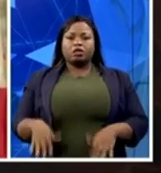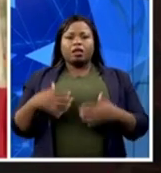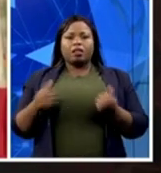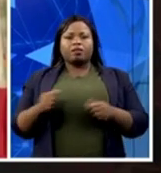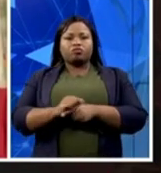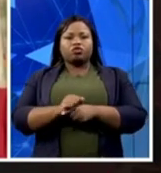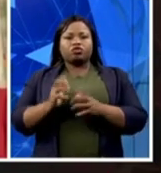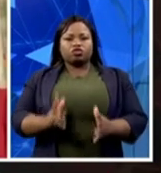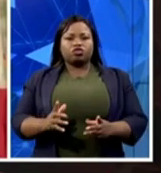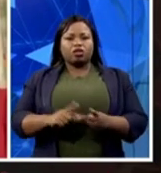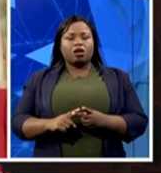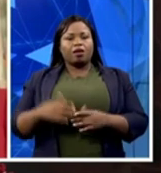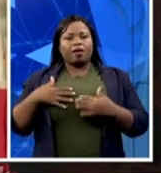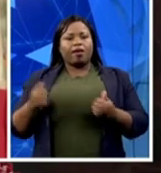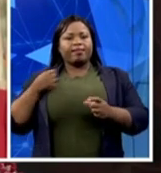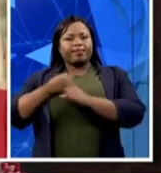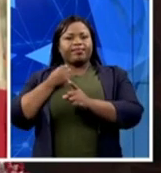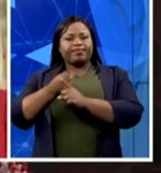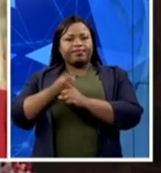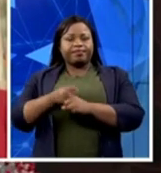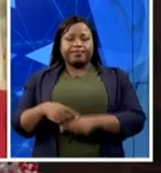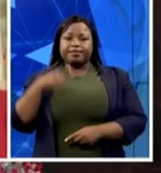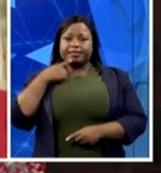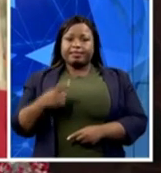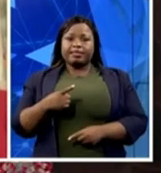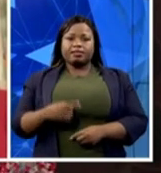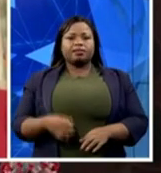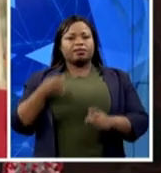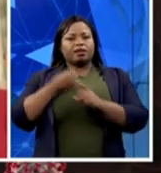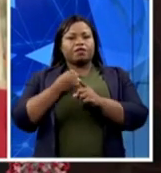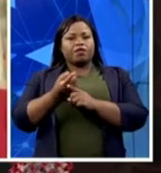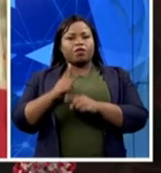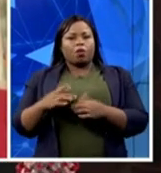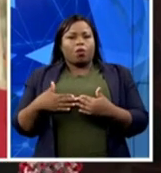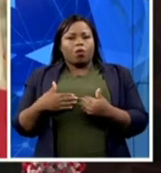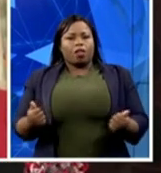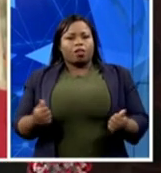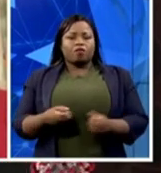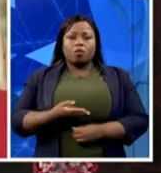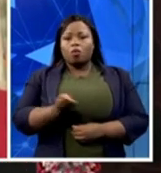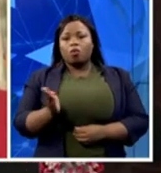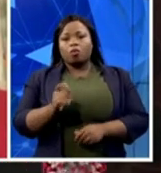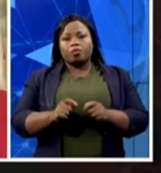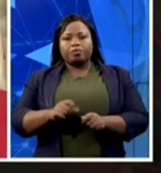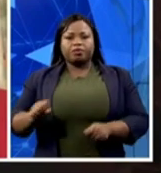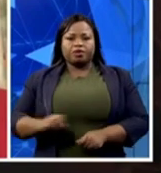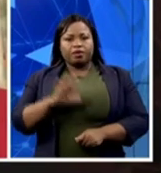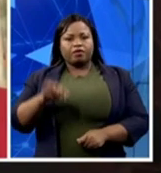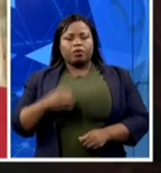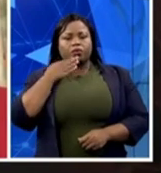he describes himself as an advocate for the health of all citizens. Dr. Letlape, very good morning. Thanks for joining